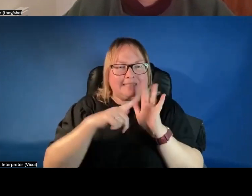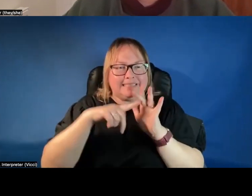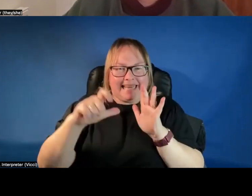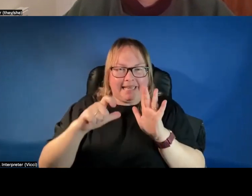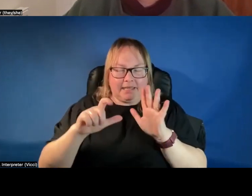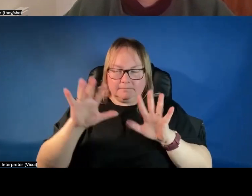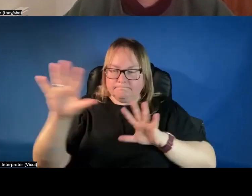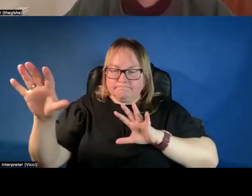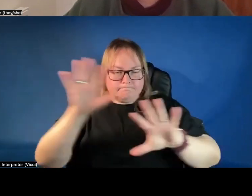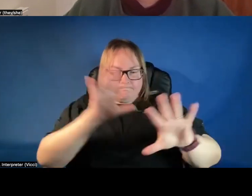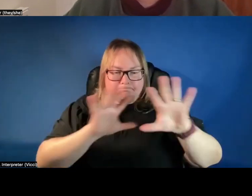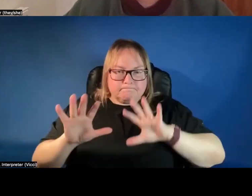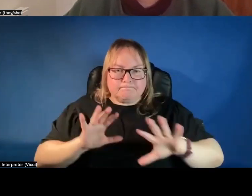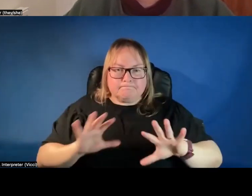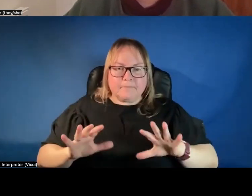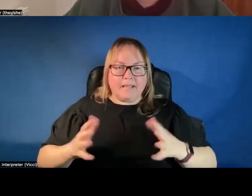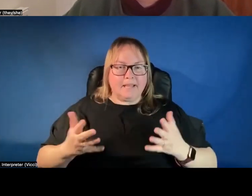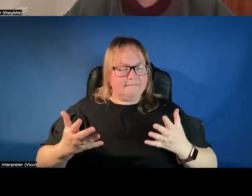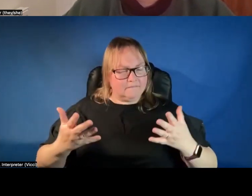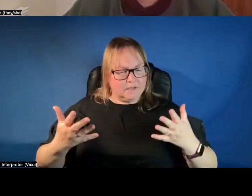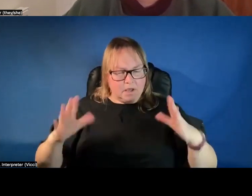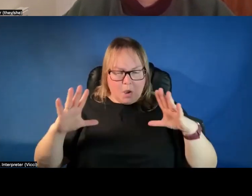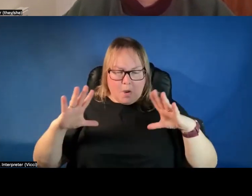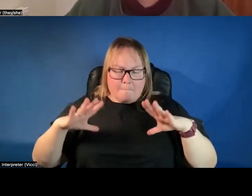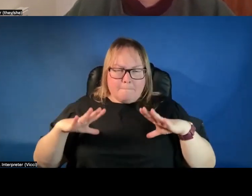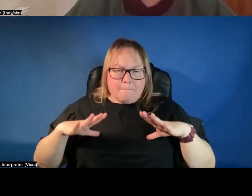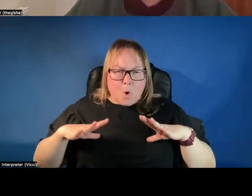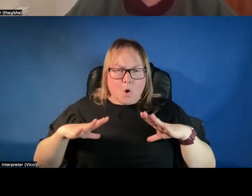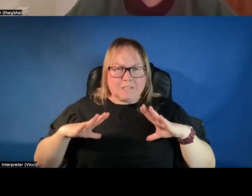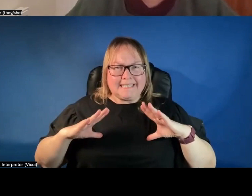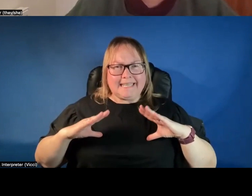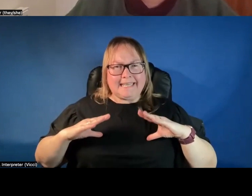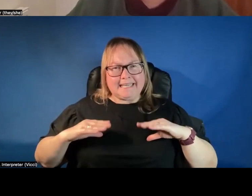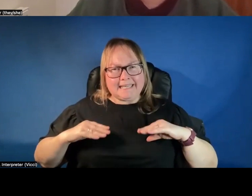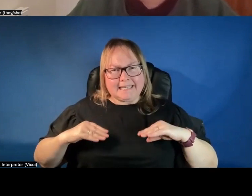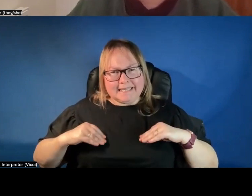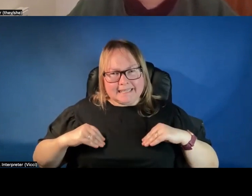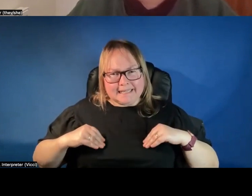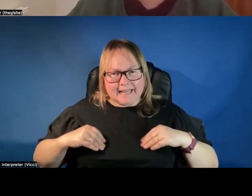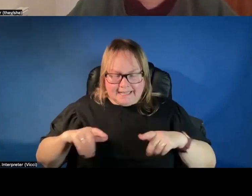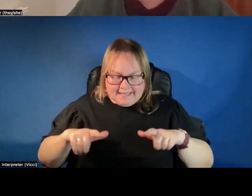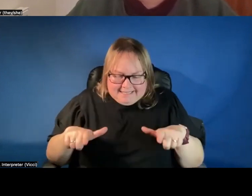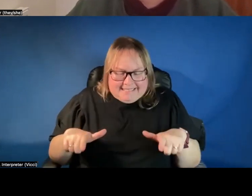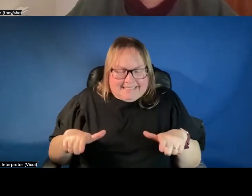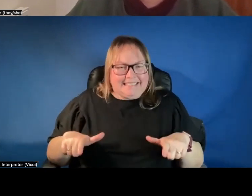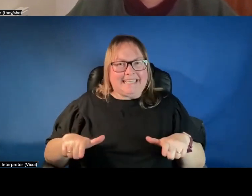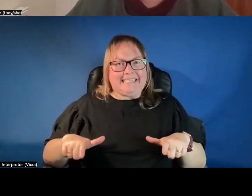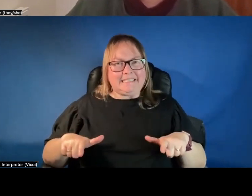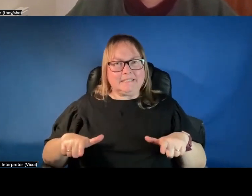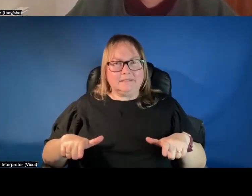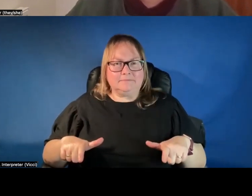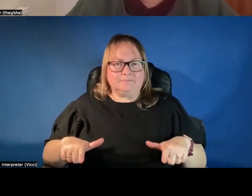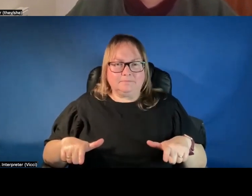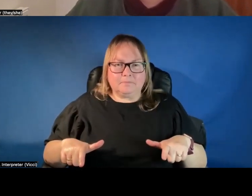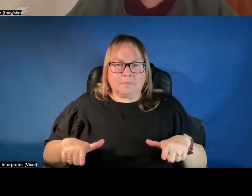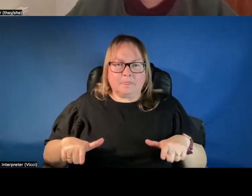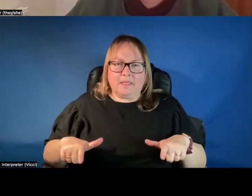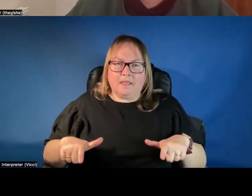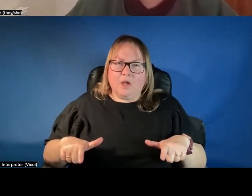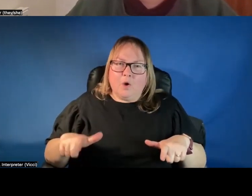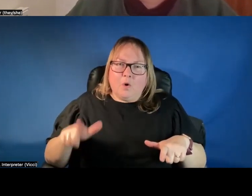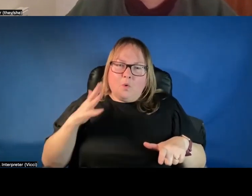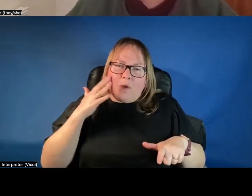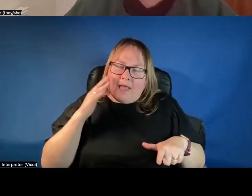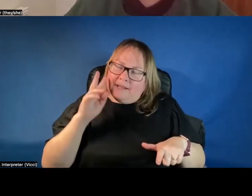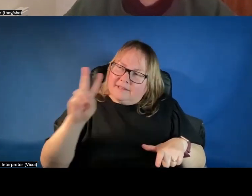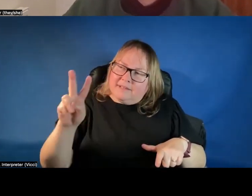dimension of pausing and of having to sit. And I feel like with the BSL